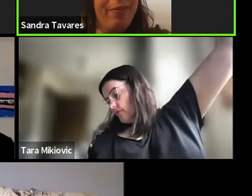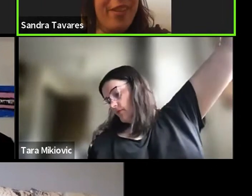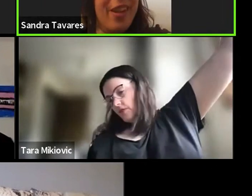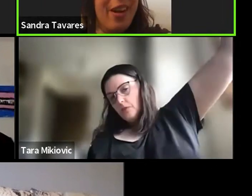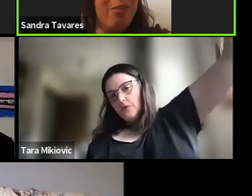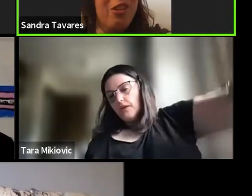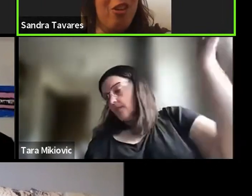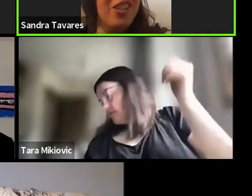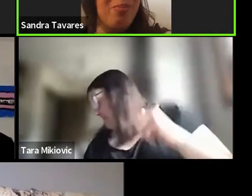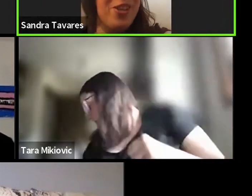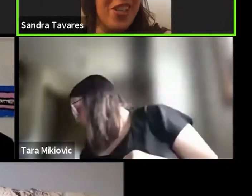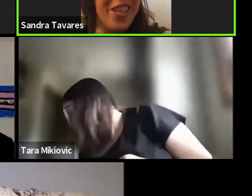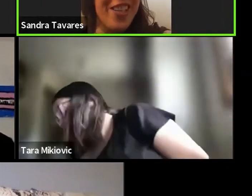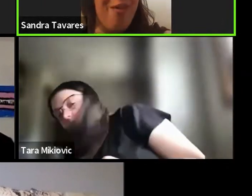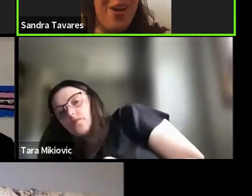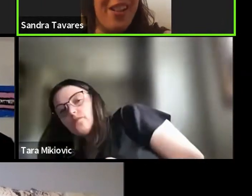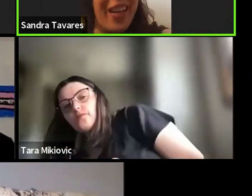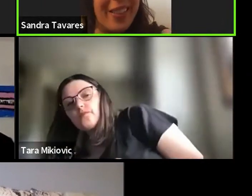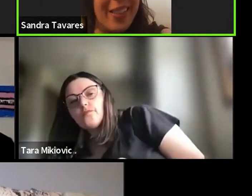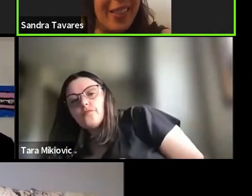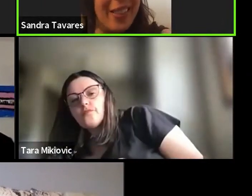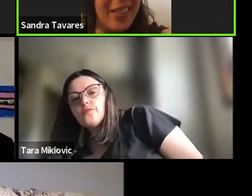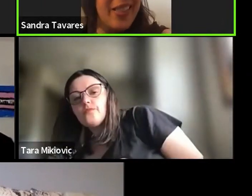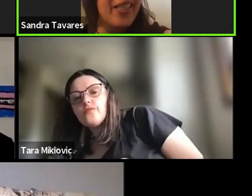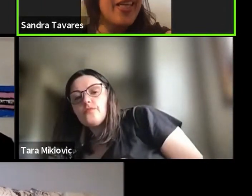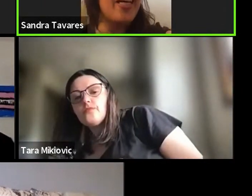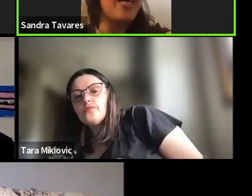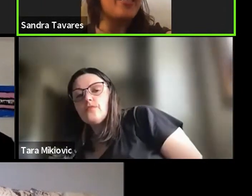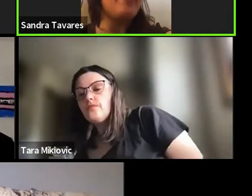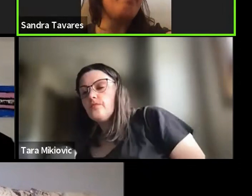tall. I'm a short person. I wear glasses.